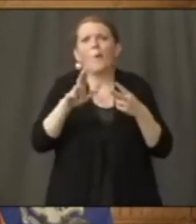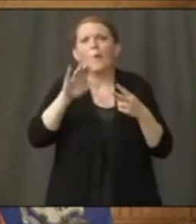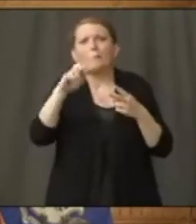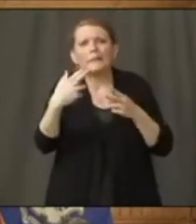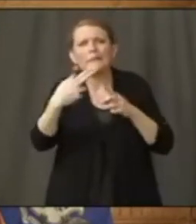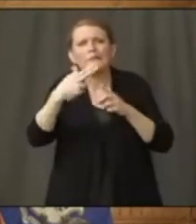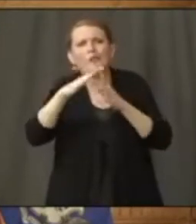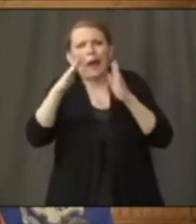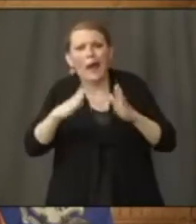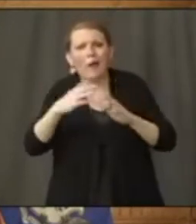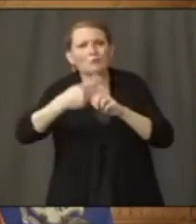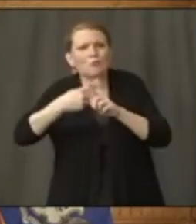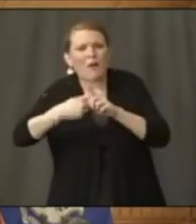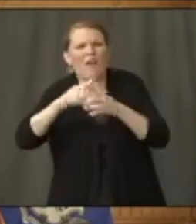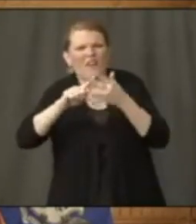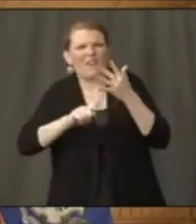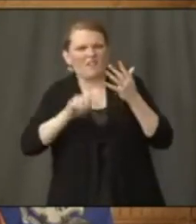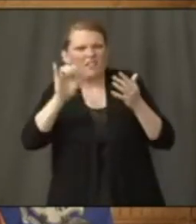Fox